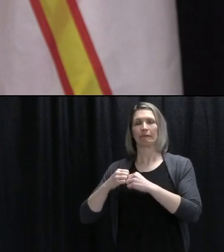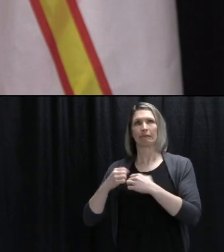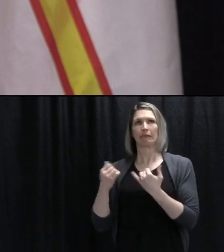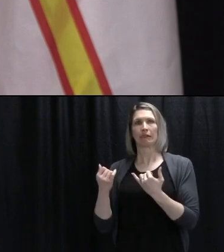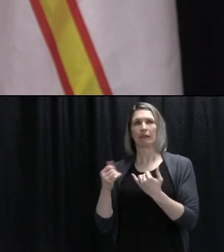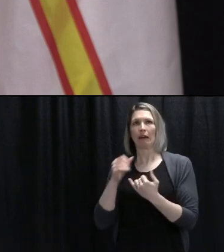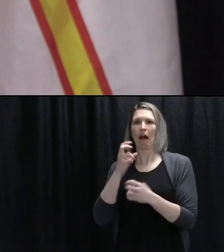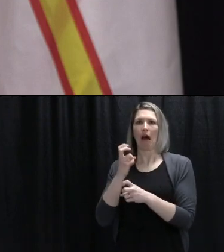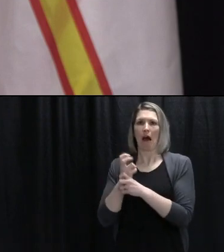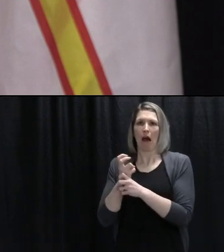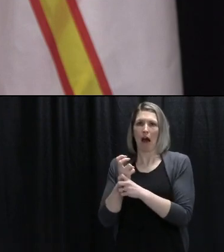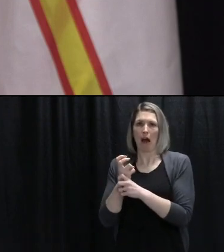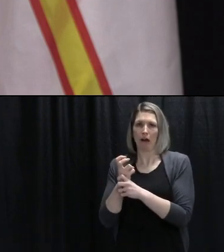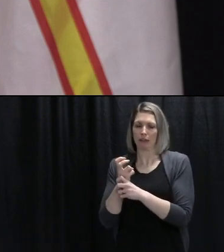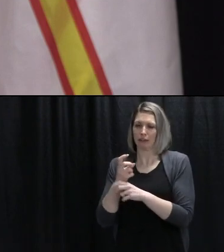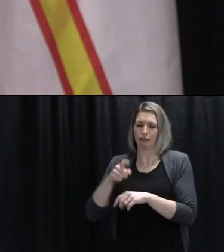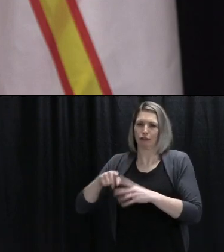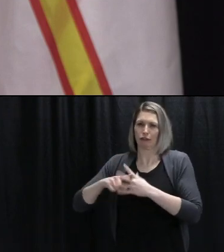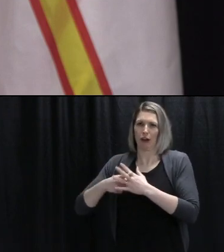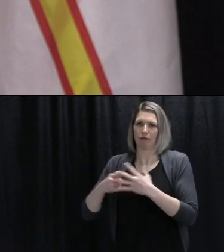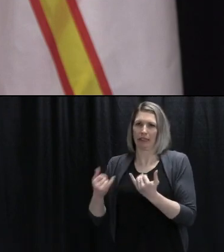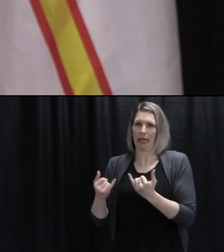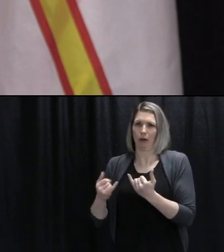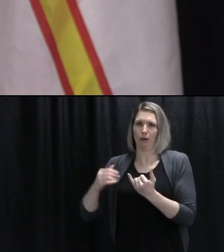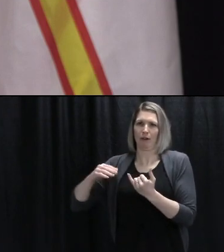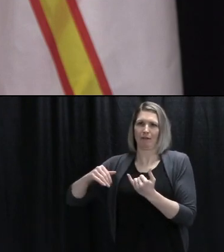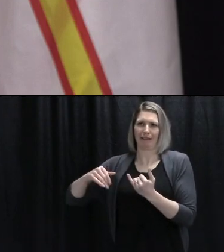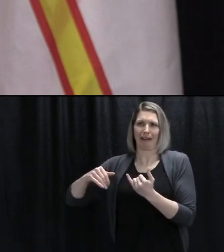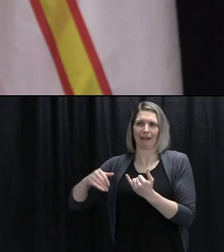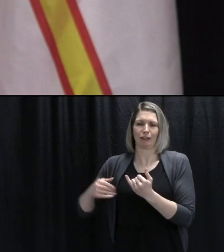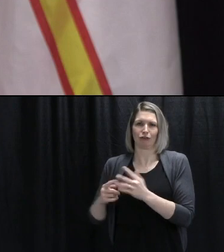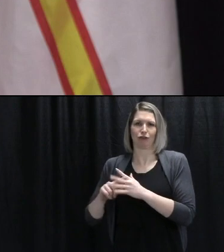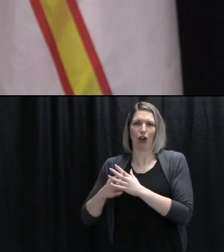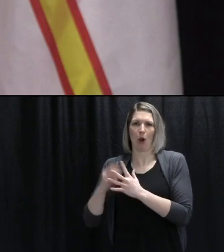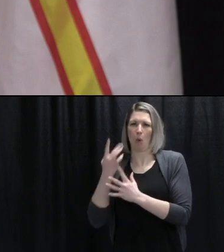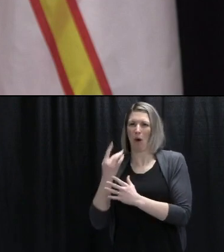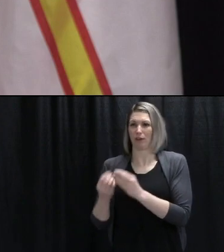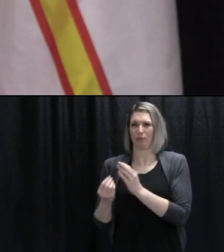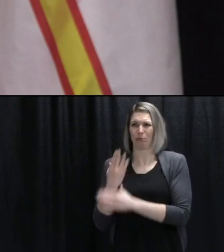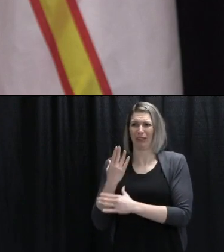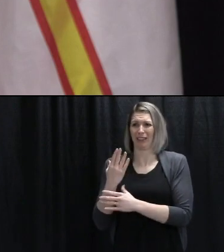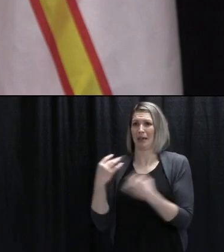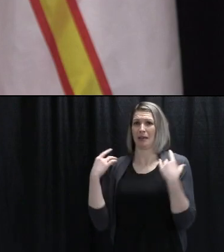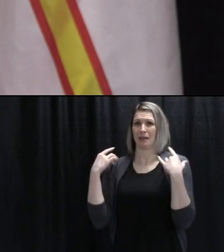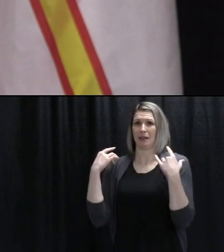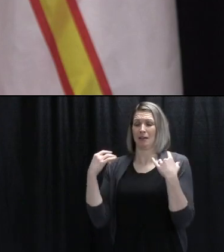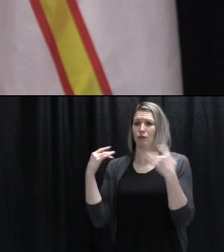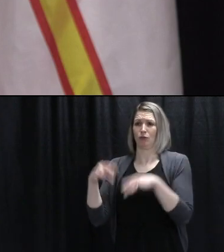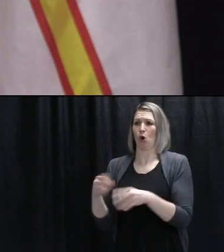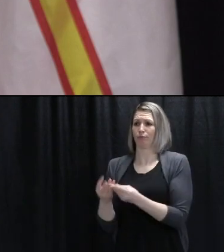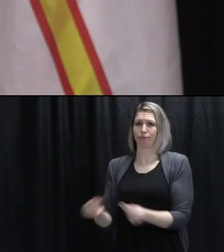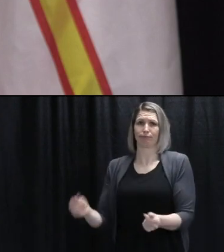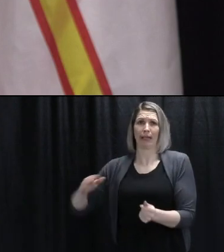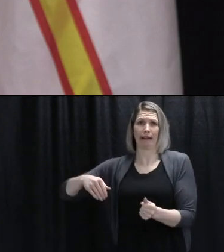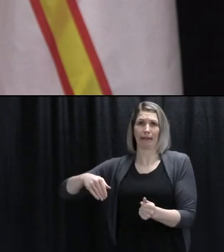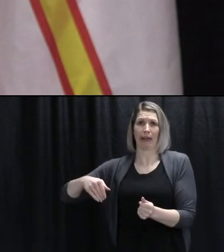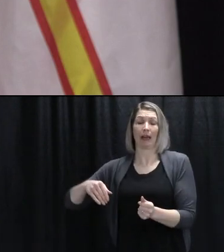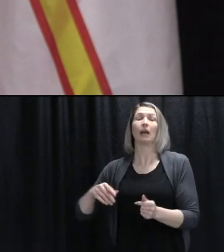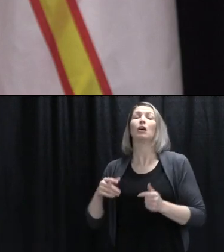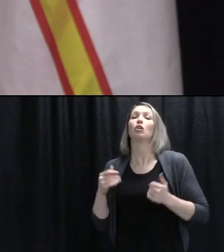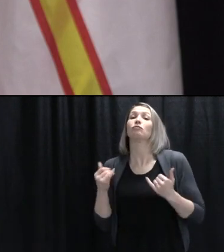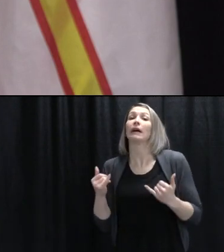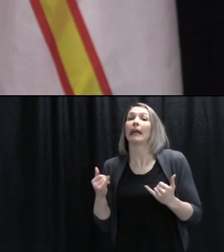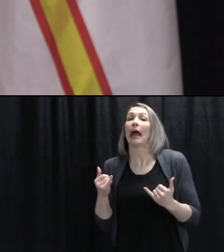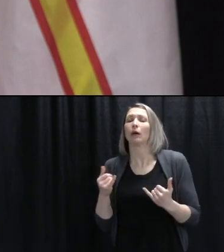seasonal pattern to this. So if we are ever in a position that regardless of what the type of construction would be, if we cannot and are